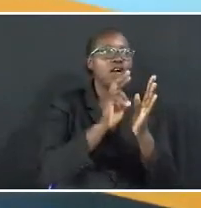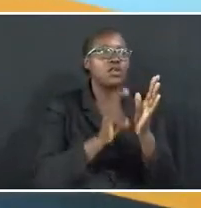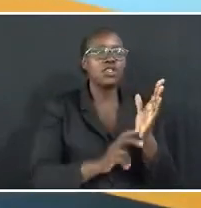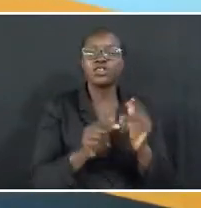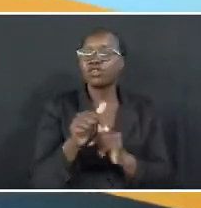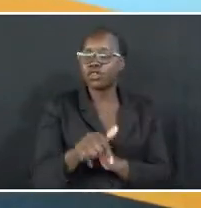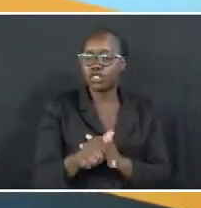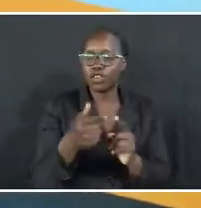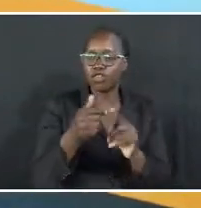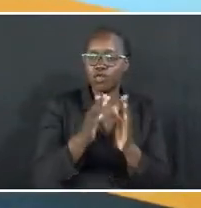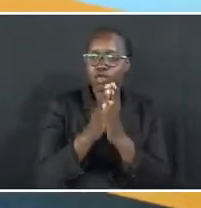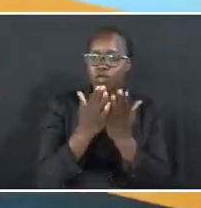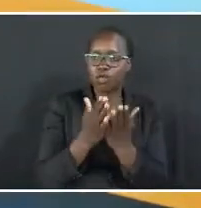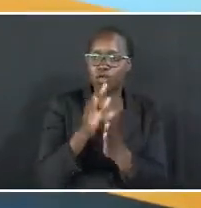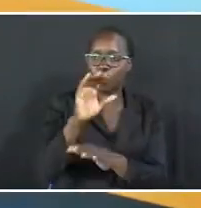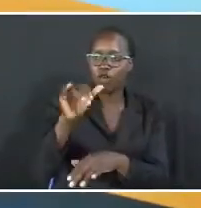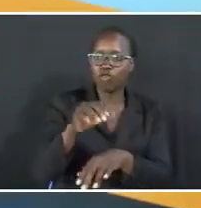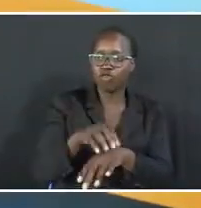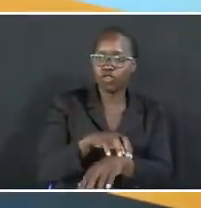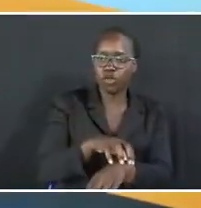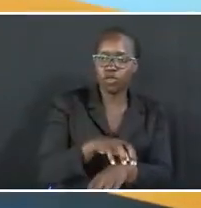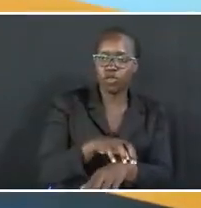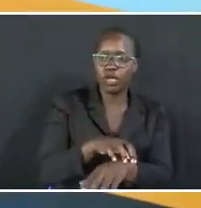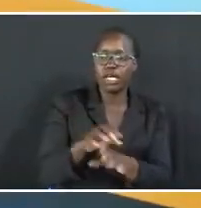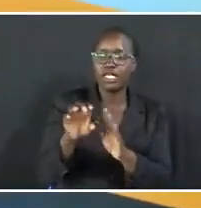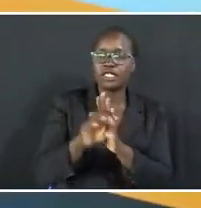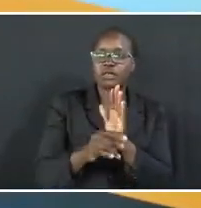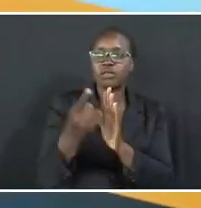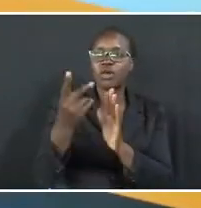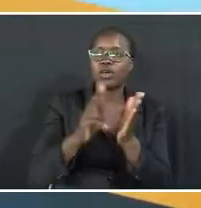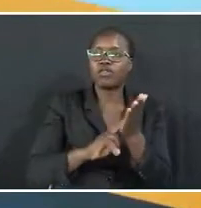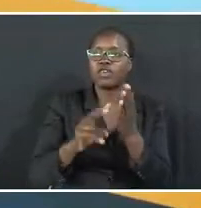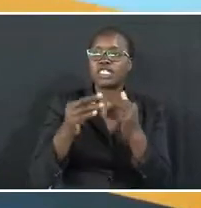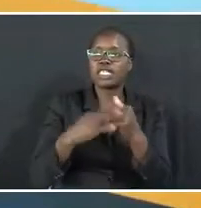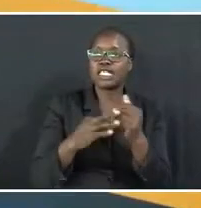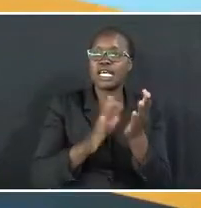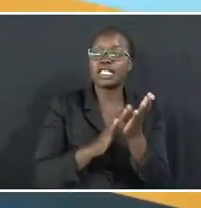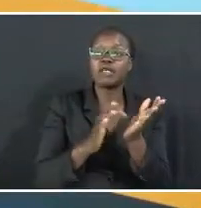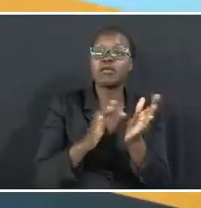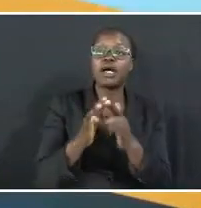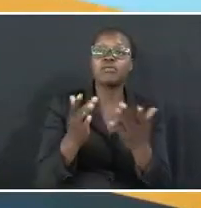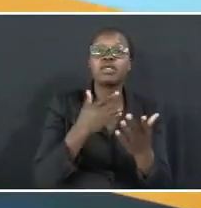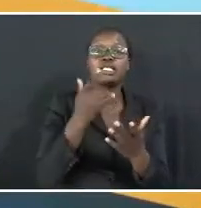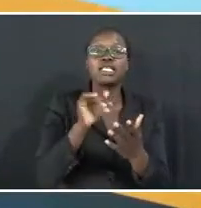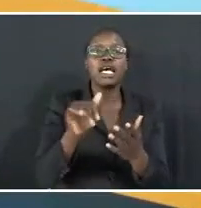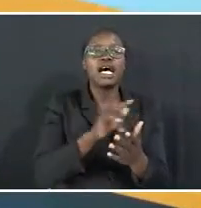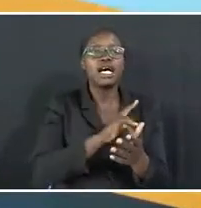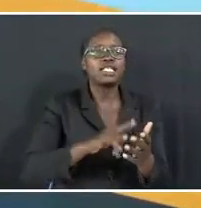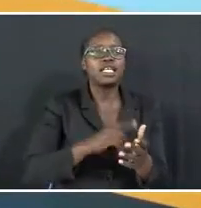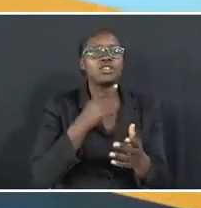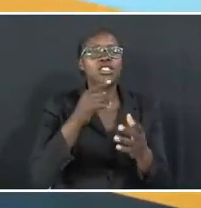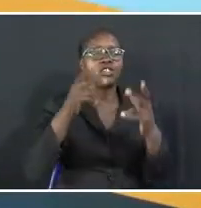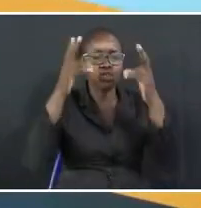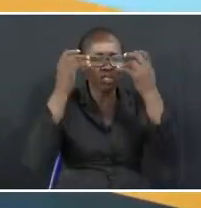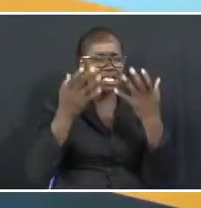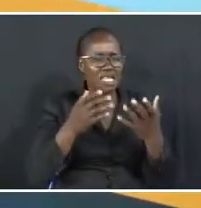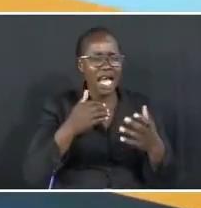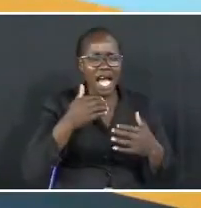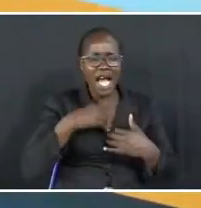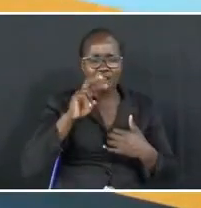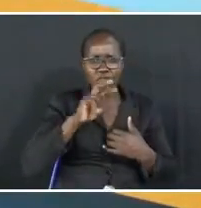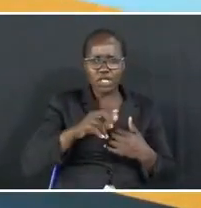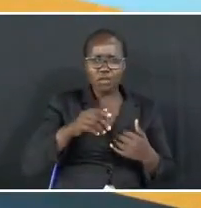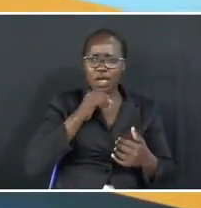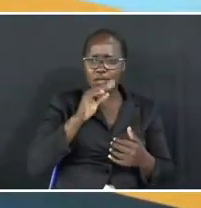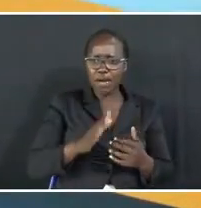of today was from the book of Job, chapter 1 and verse 8, and the Bible says, and the Lord said to Satan, have you considered